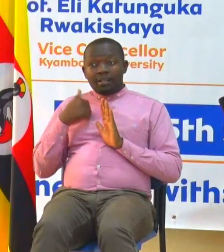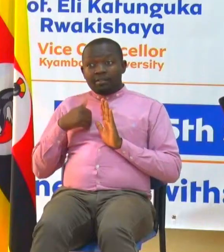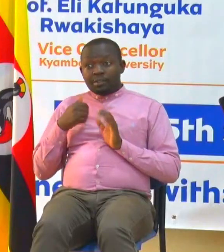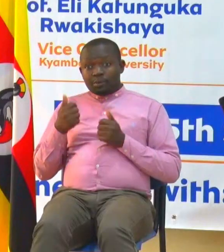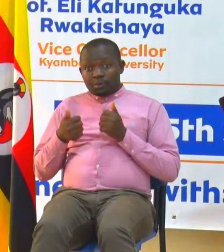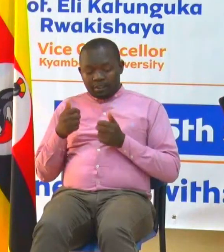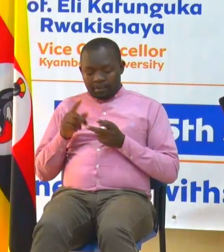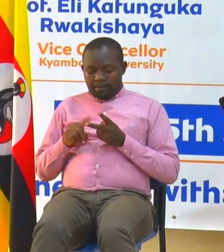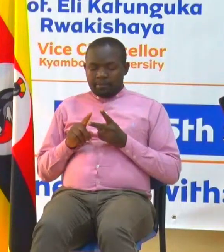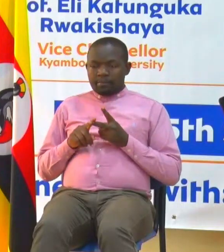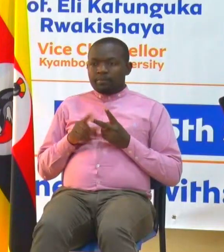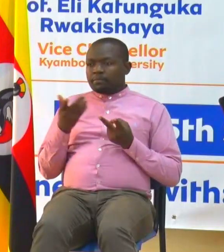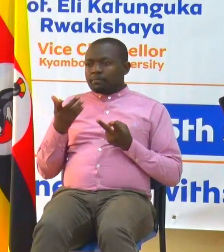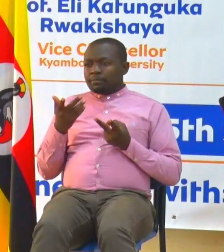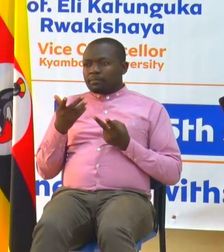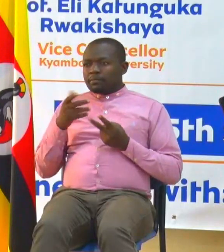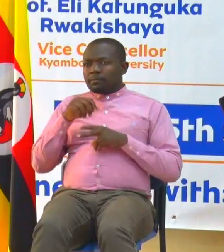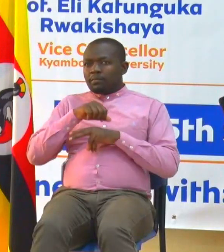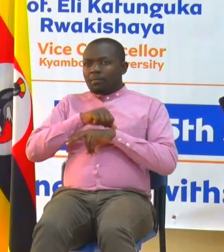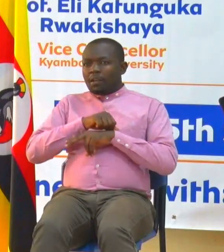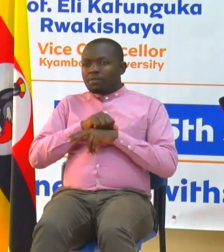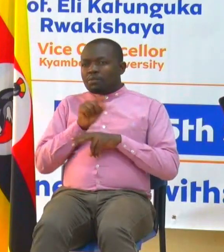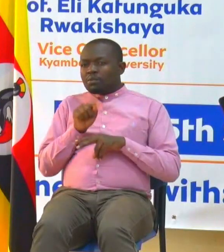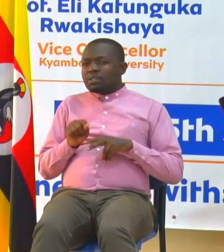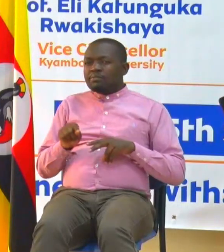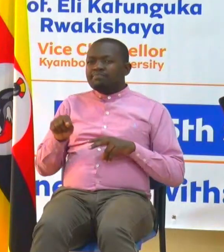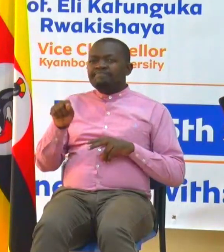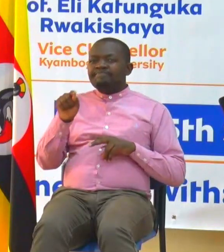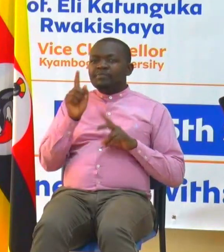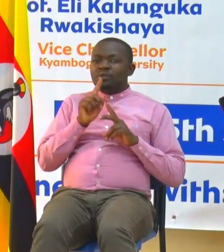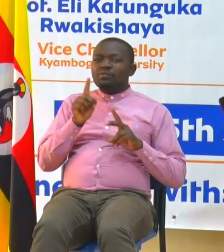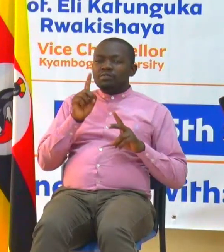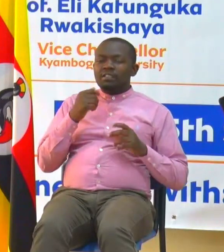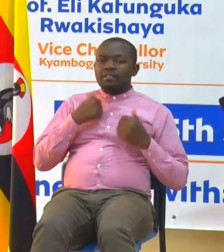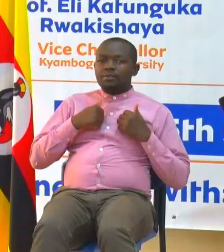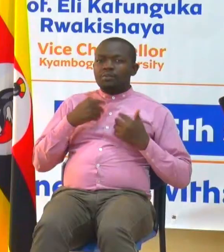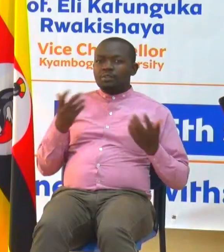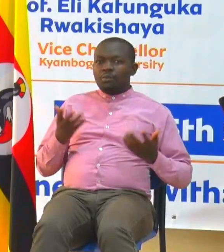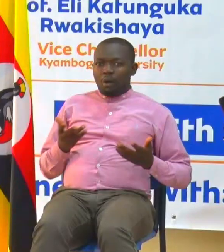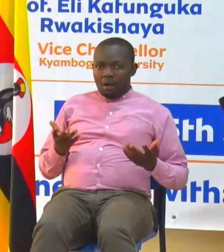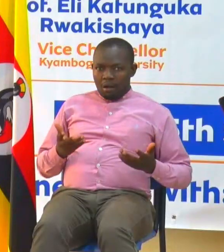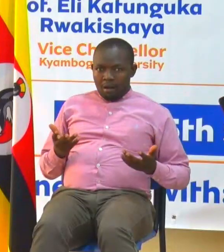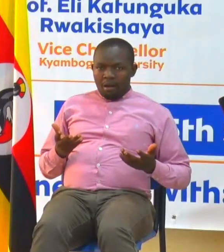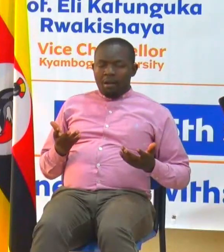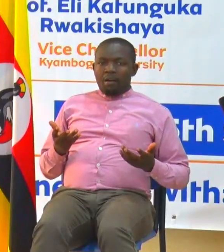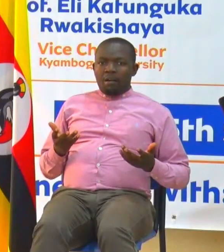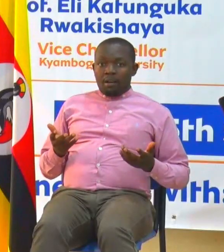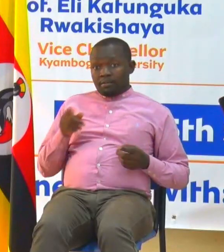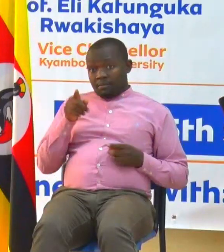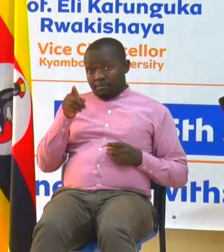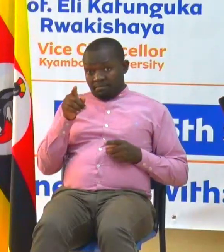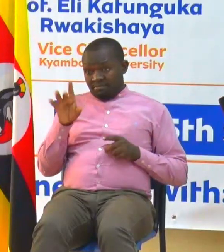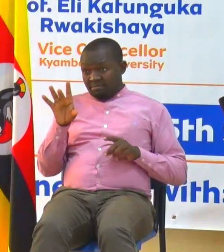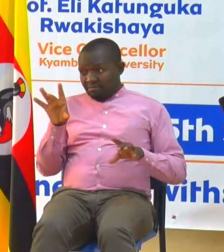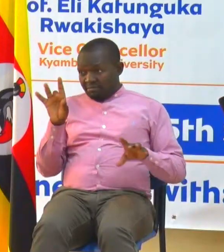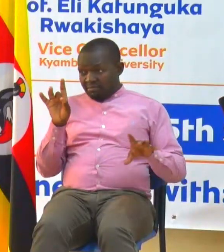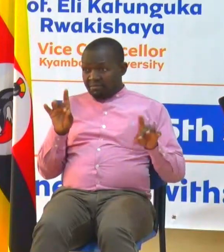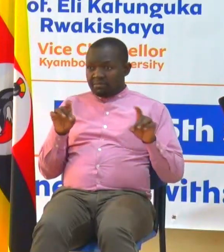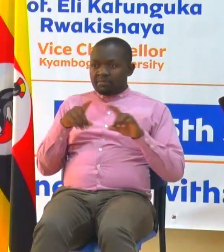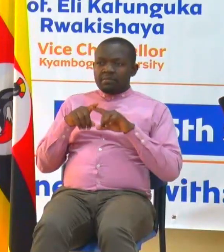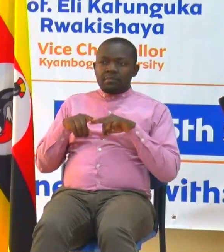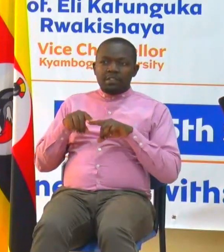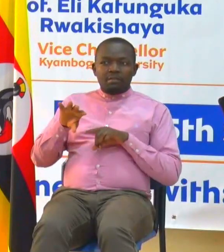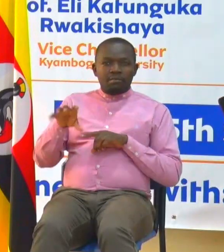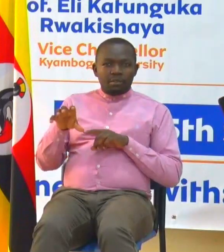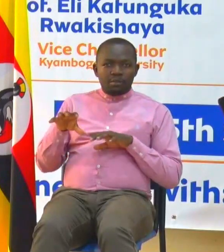school. Which schools do you want to go to? Like, are you choosing the school according to the region, according